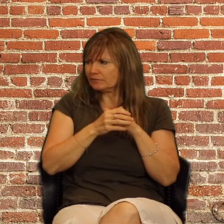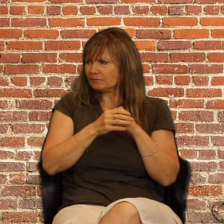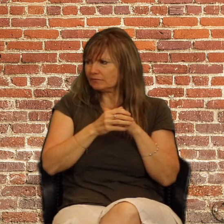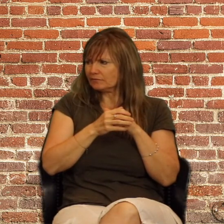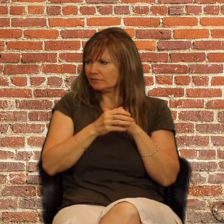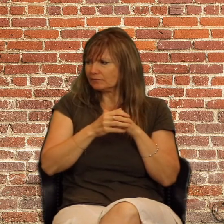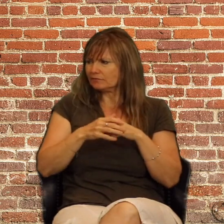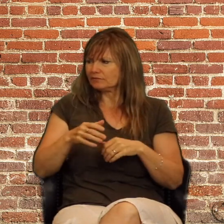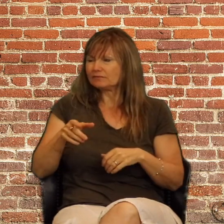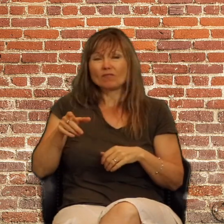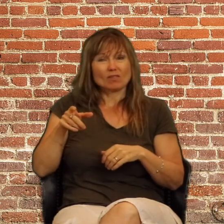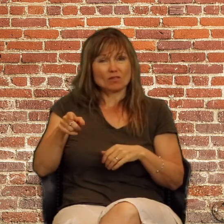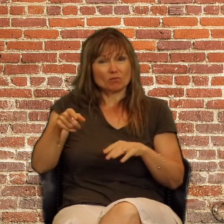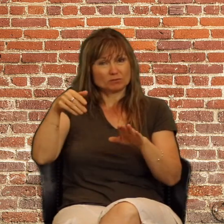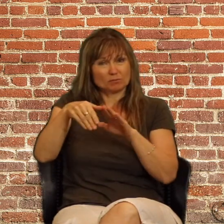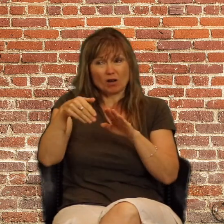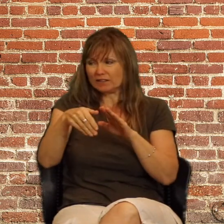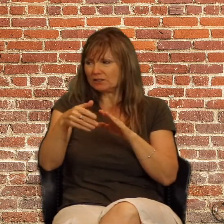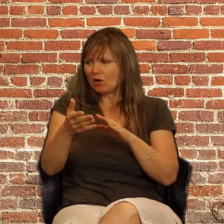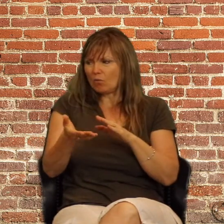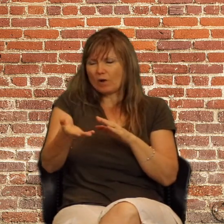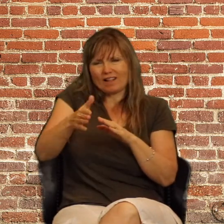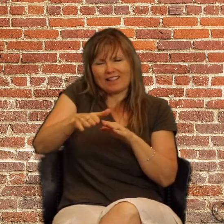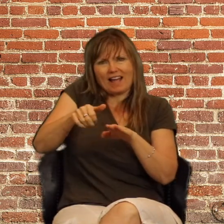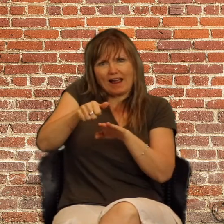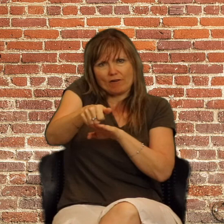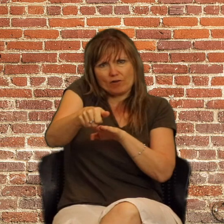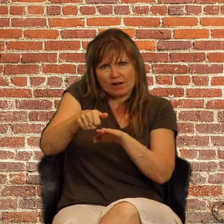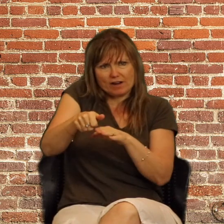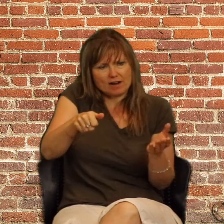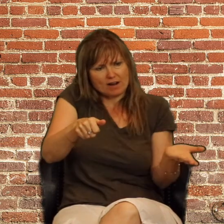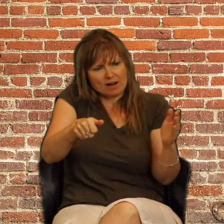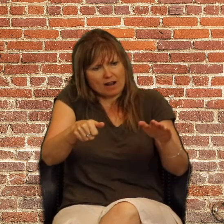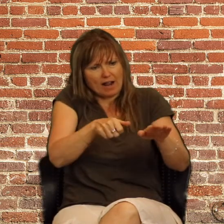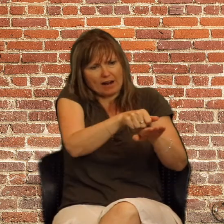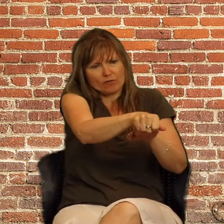These will be ironed over onto the same side